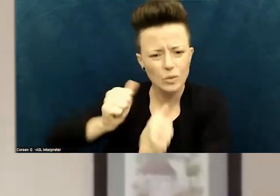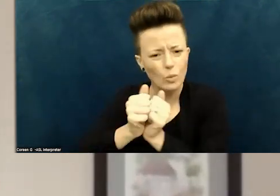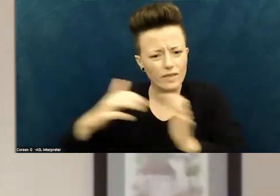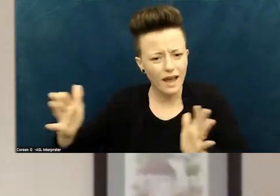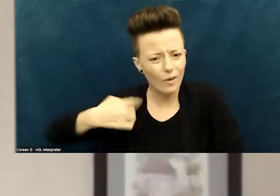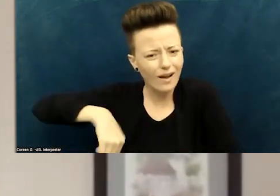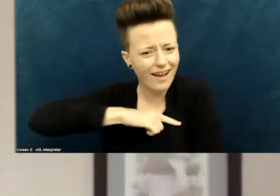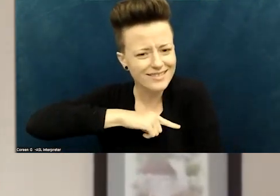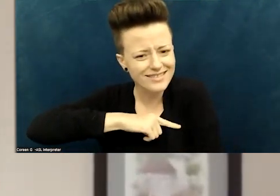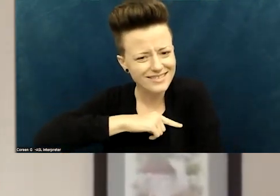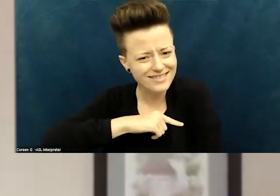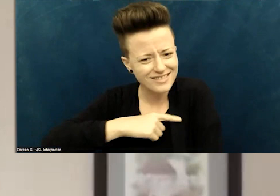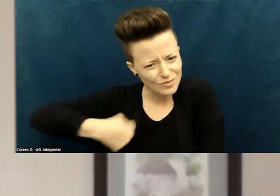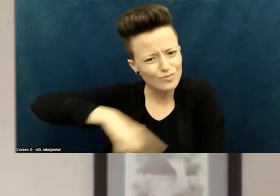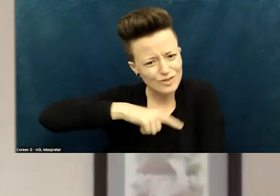of a